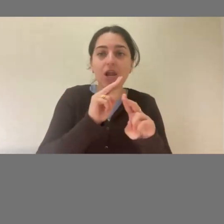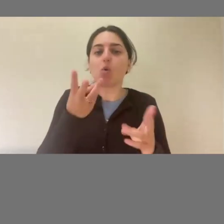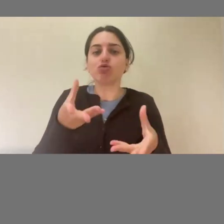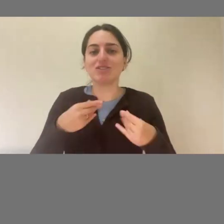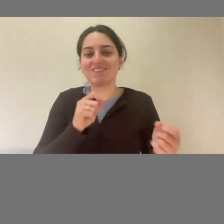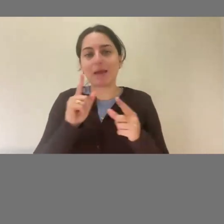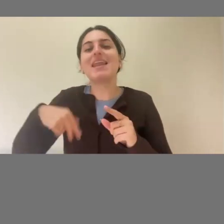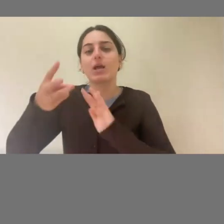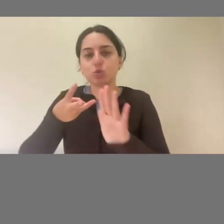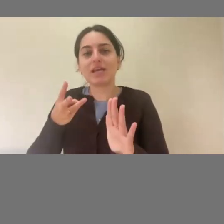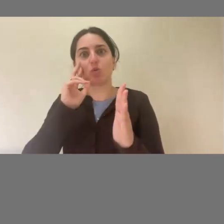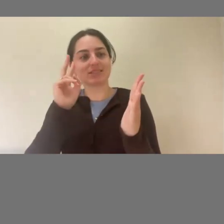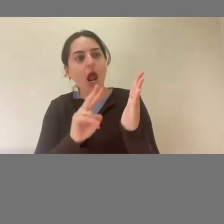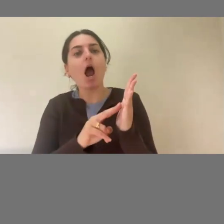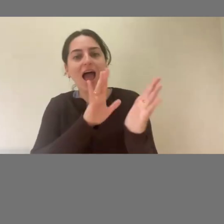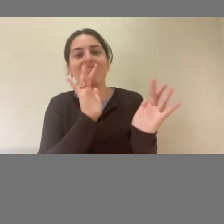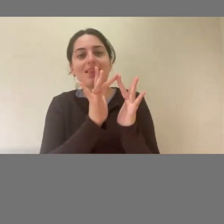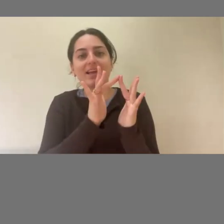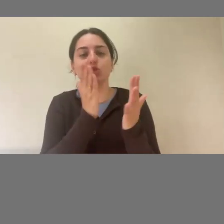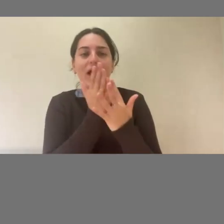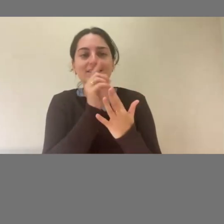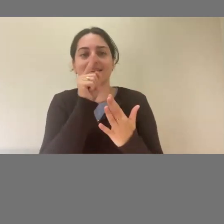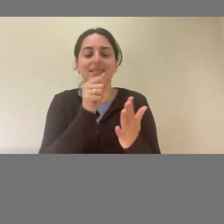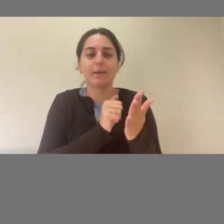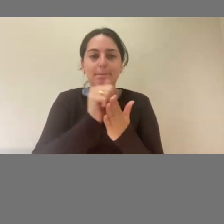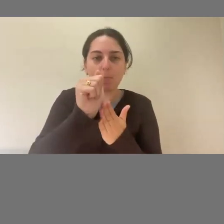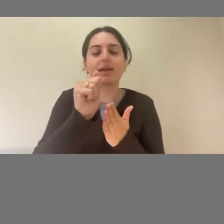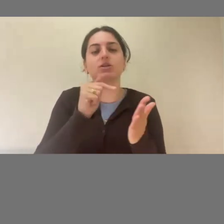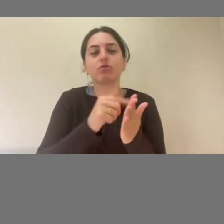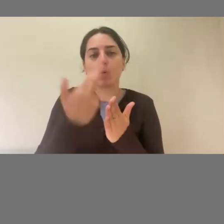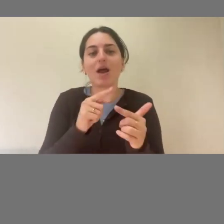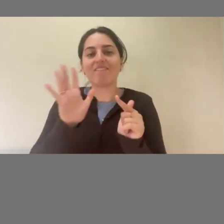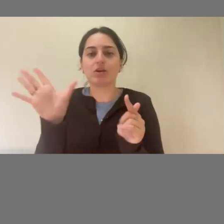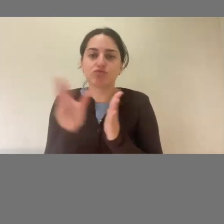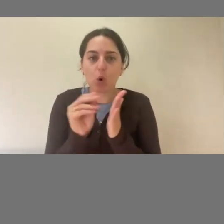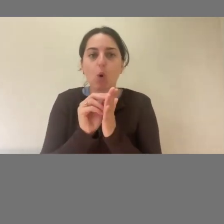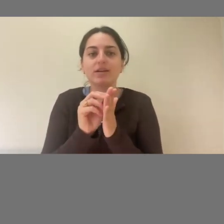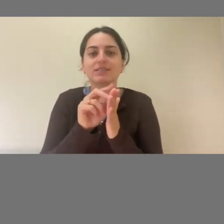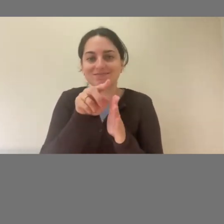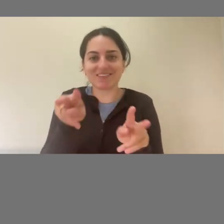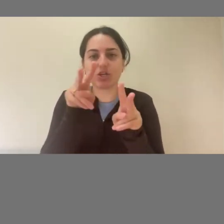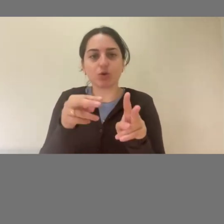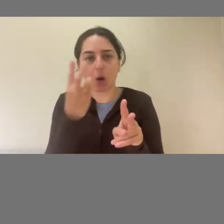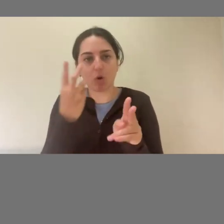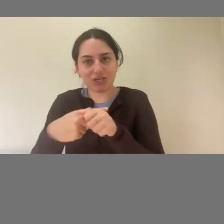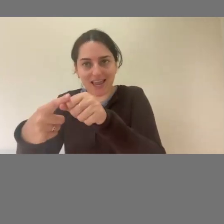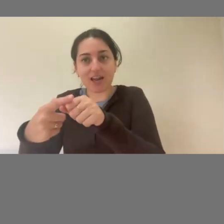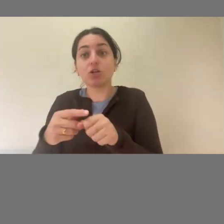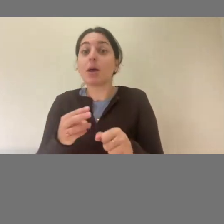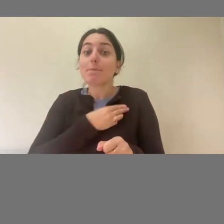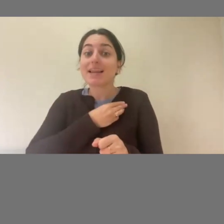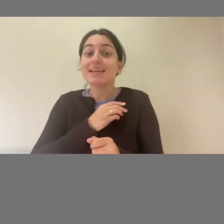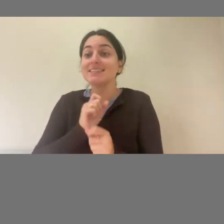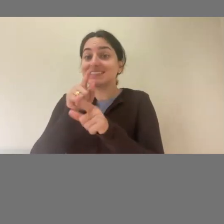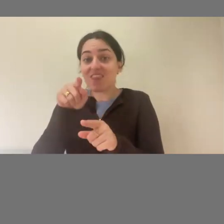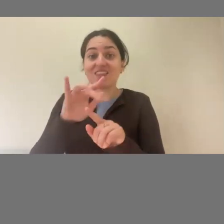next week with a link to the publications and also a link to the recording of the webinar. So please do pass on the link to either or both to